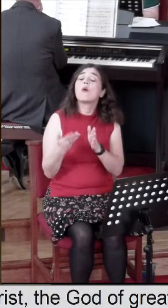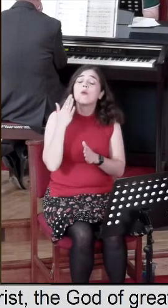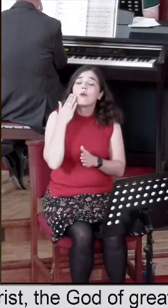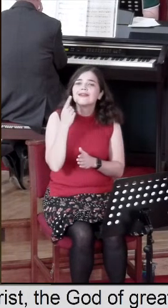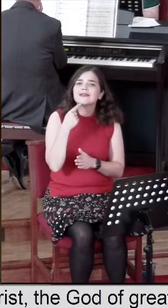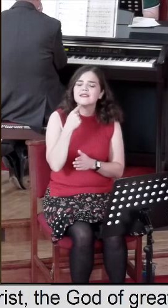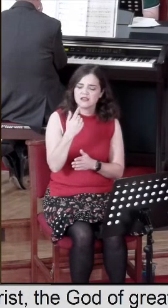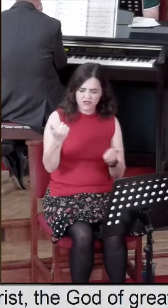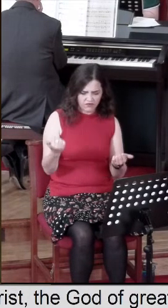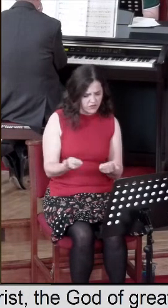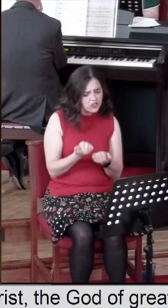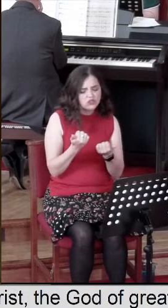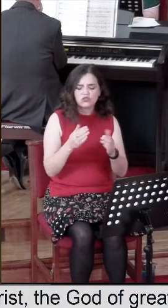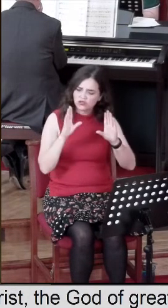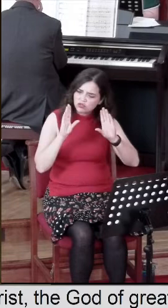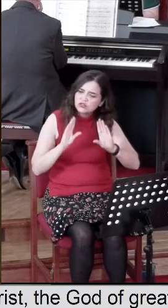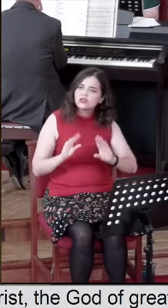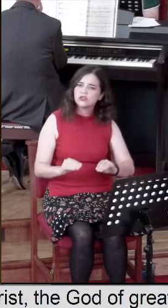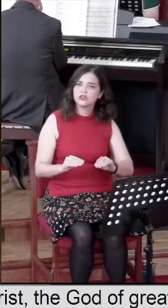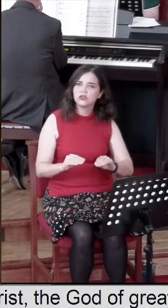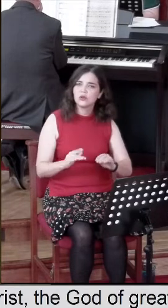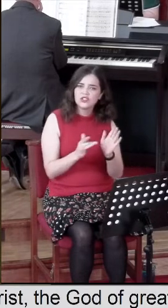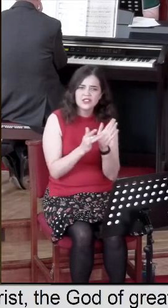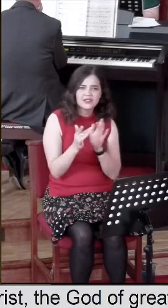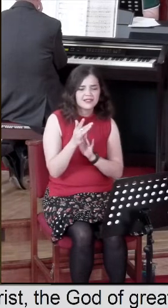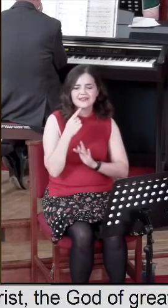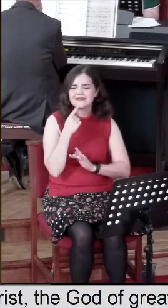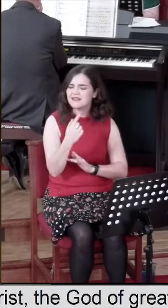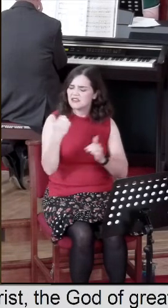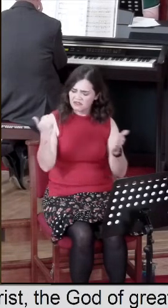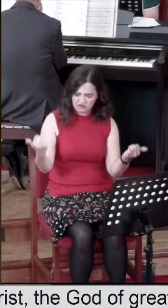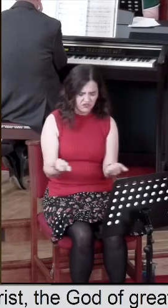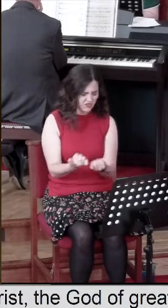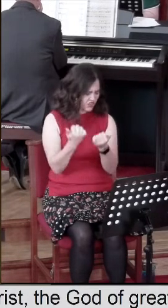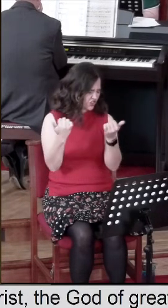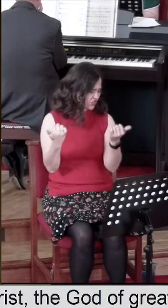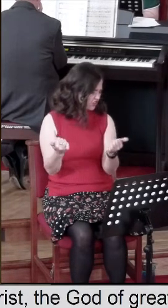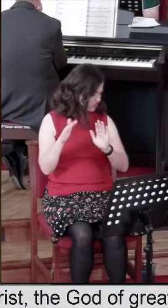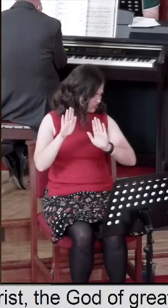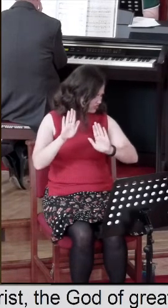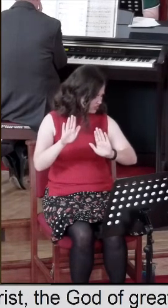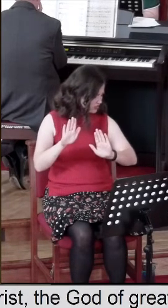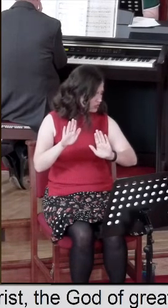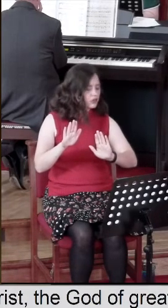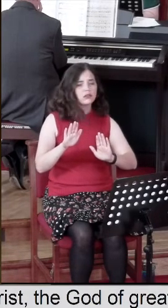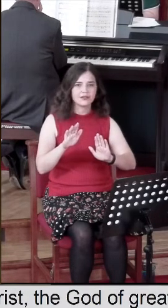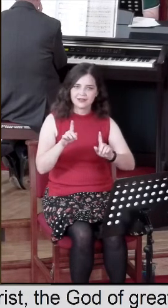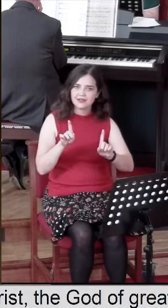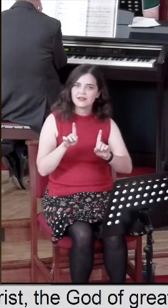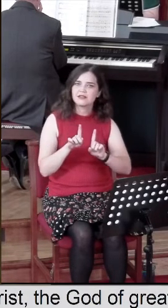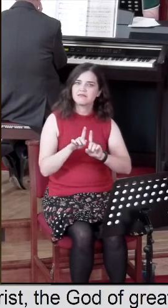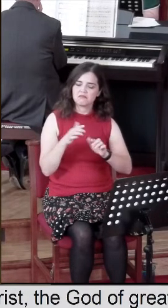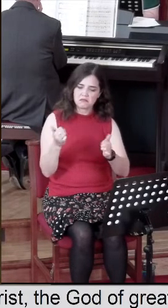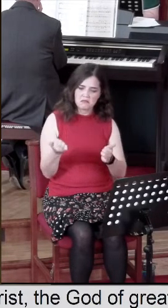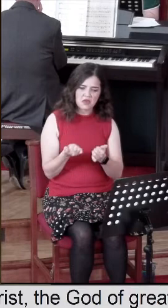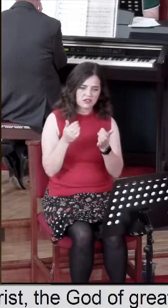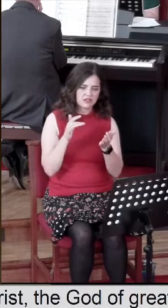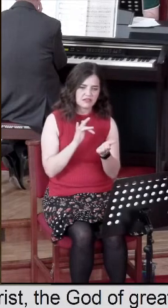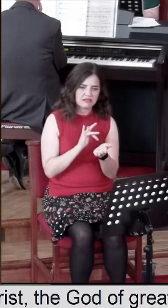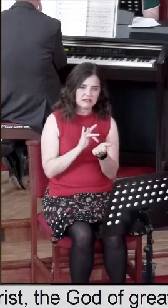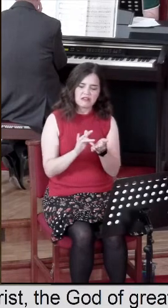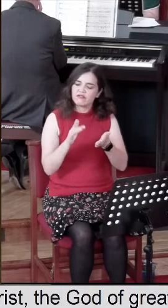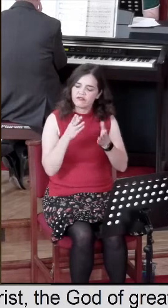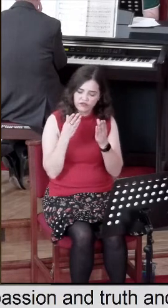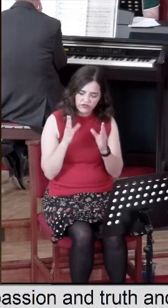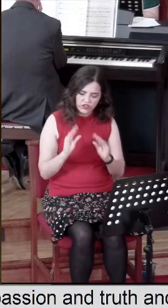is finished, when Jesus cries out, it is all done, sin has been dealt with, then we know that that's